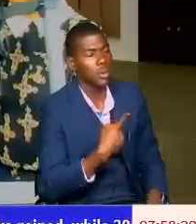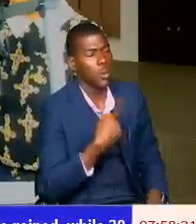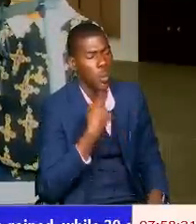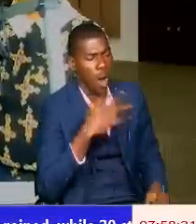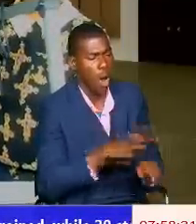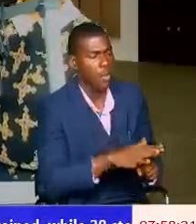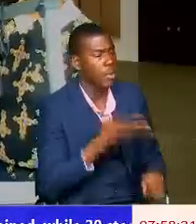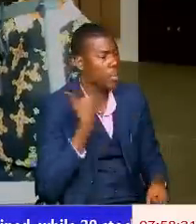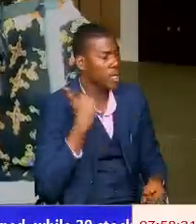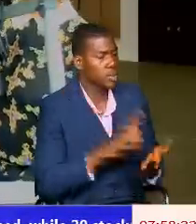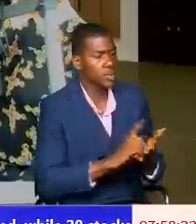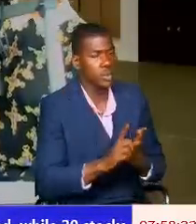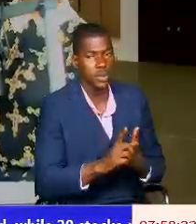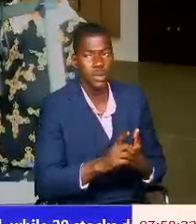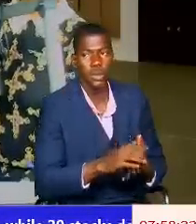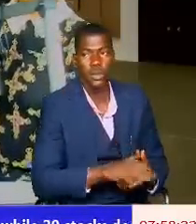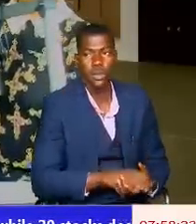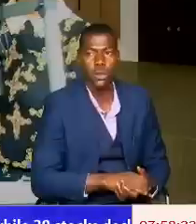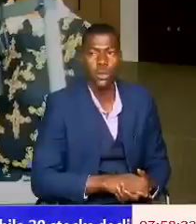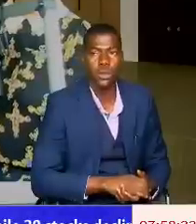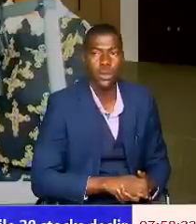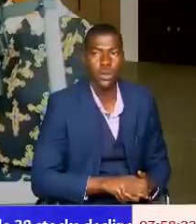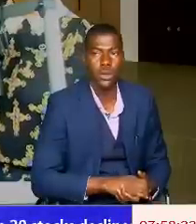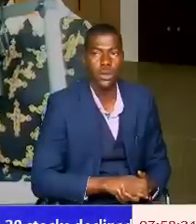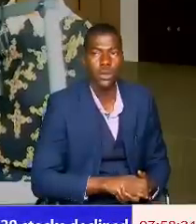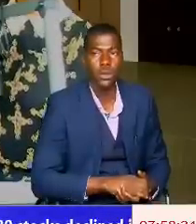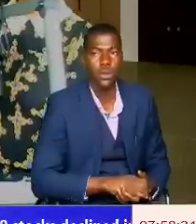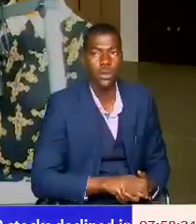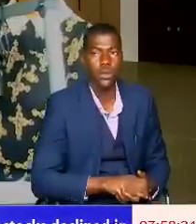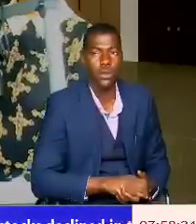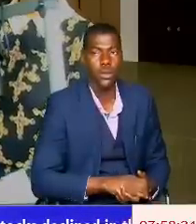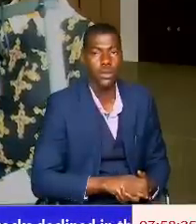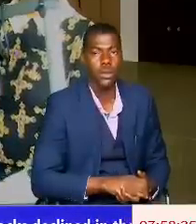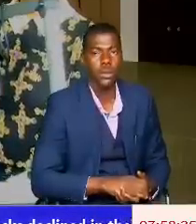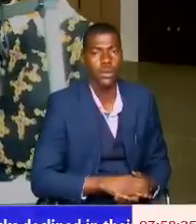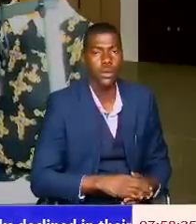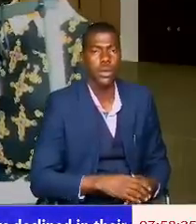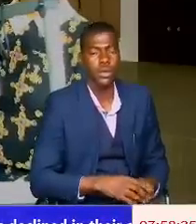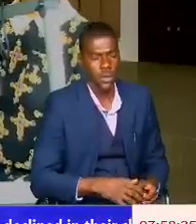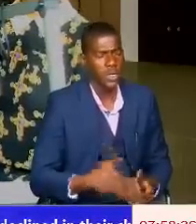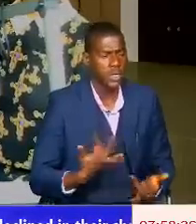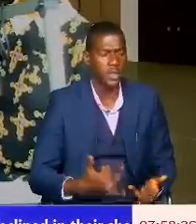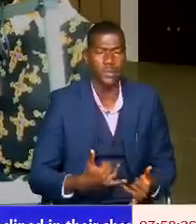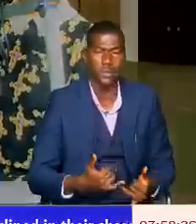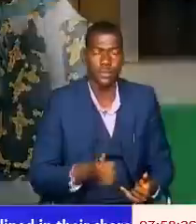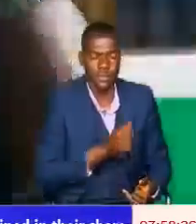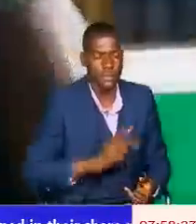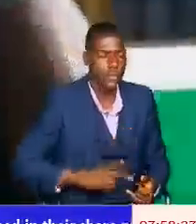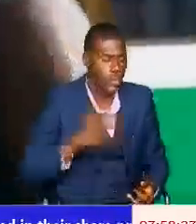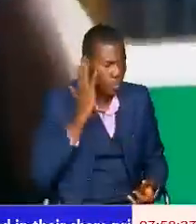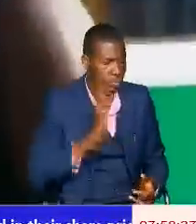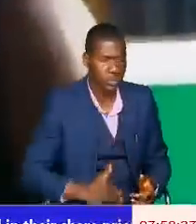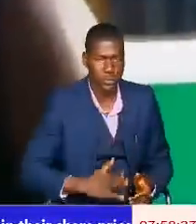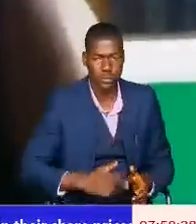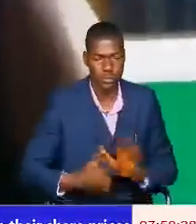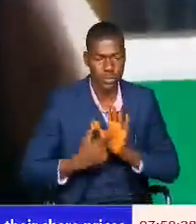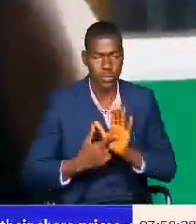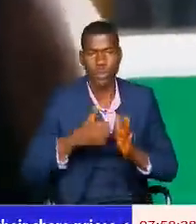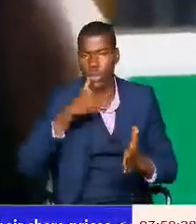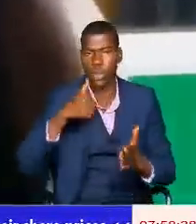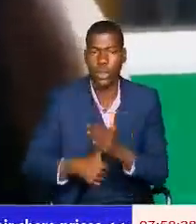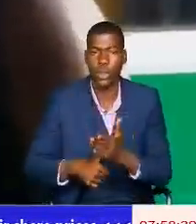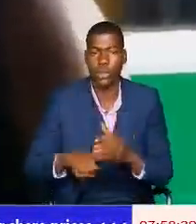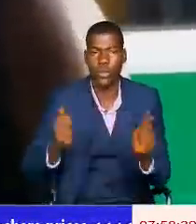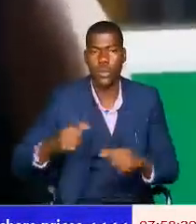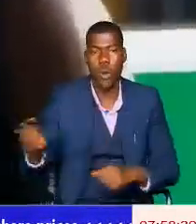Kaduna. And true. Make my team leader now, making show us this letter where be say mandate done day. Make it